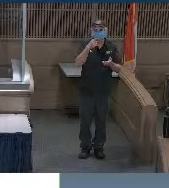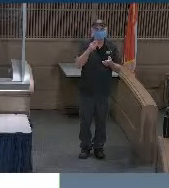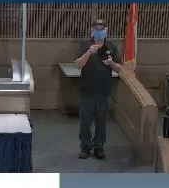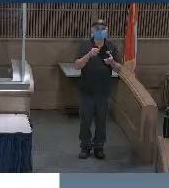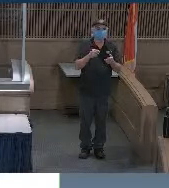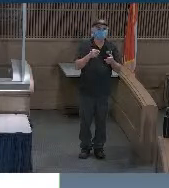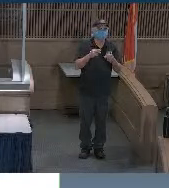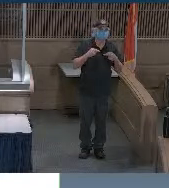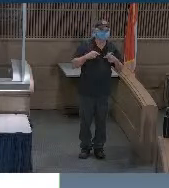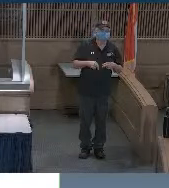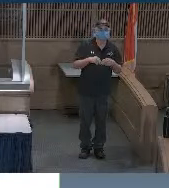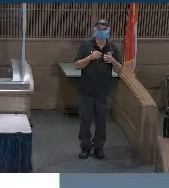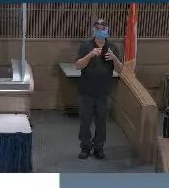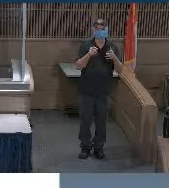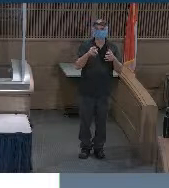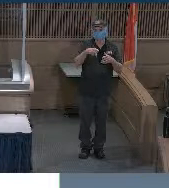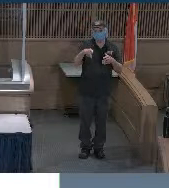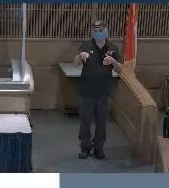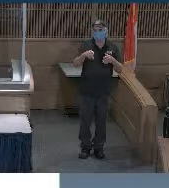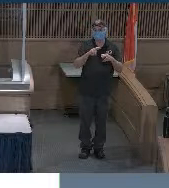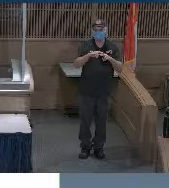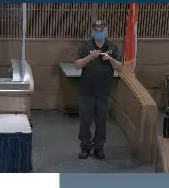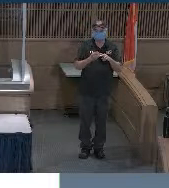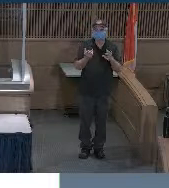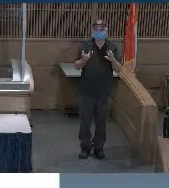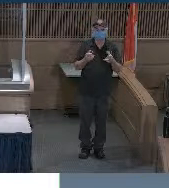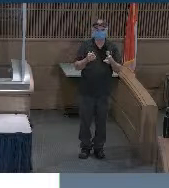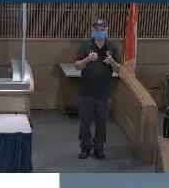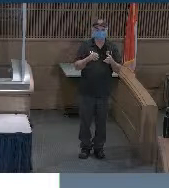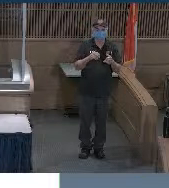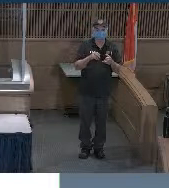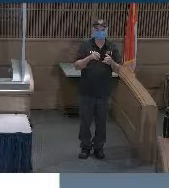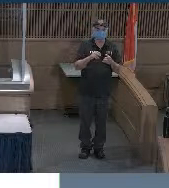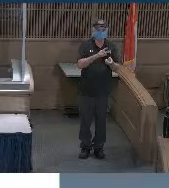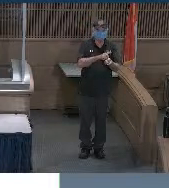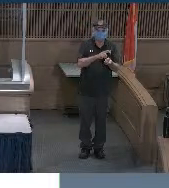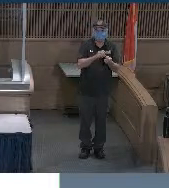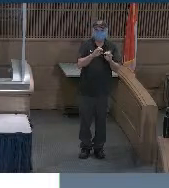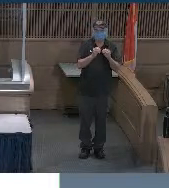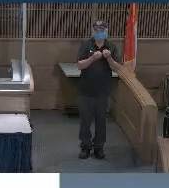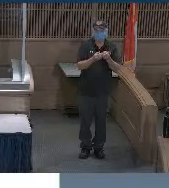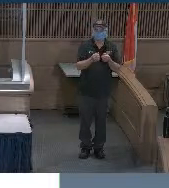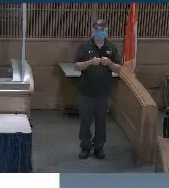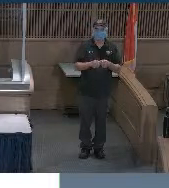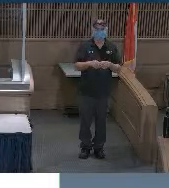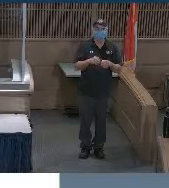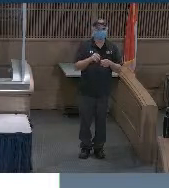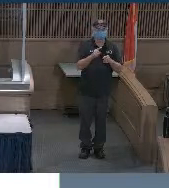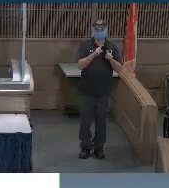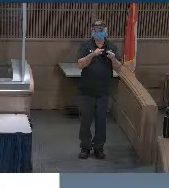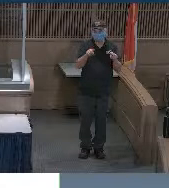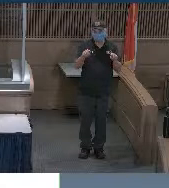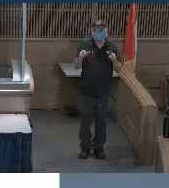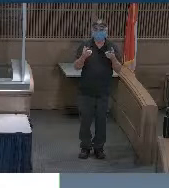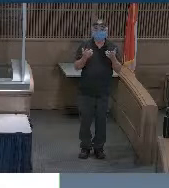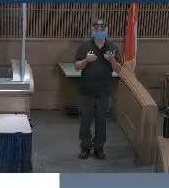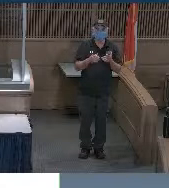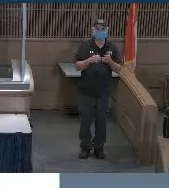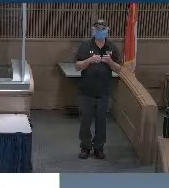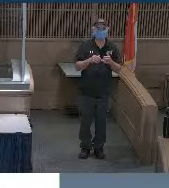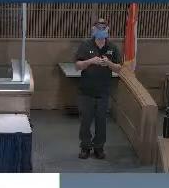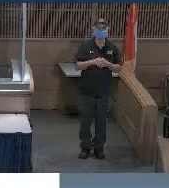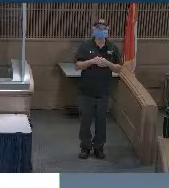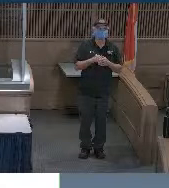of Community Health, Phoebe Putney, Albany Internal Medicine, OneSource, and Albany Area Primary Health